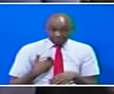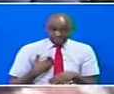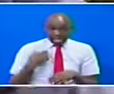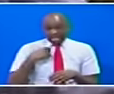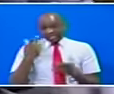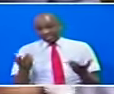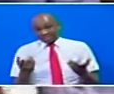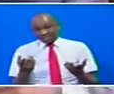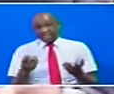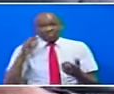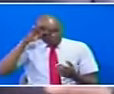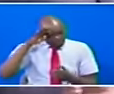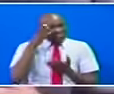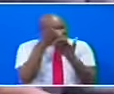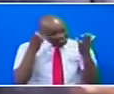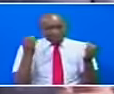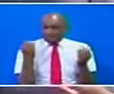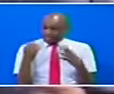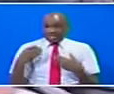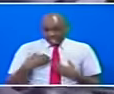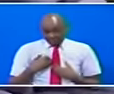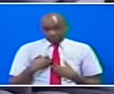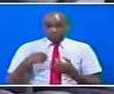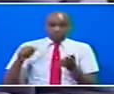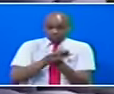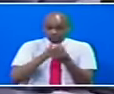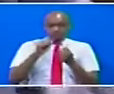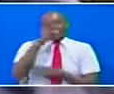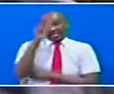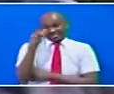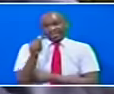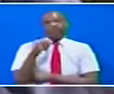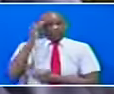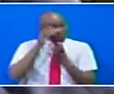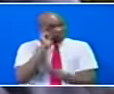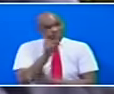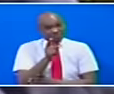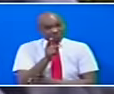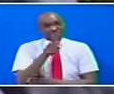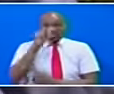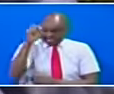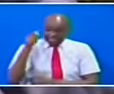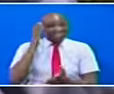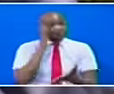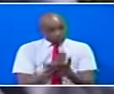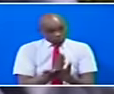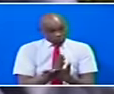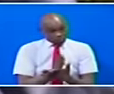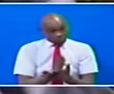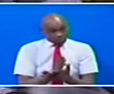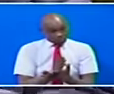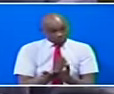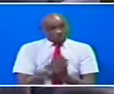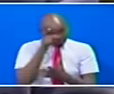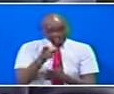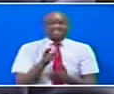conspiracy theories already in place to scuttle NASA, believe me you, NASA is real and